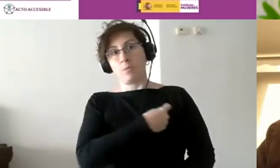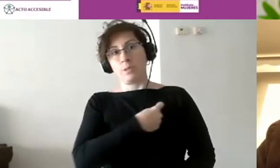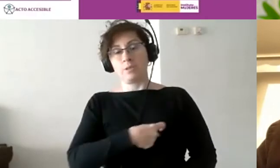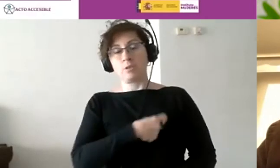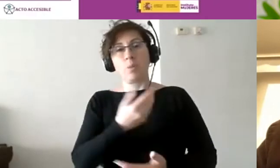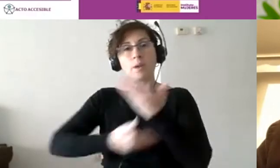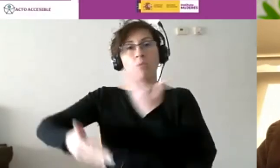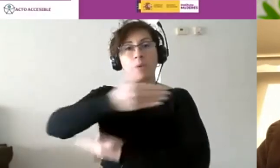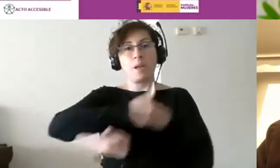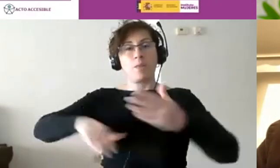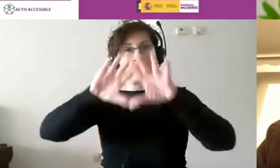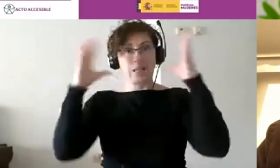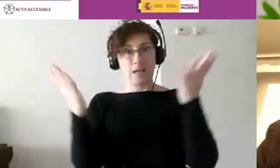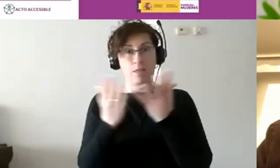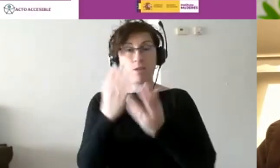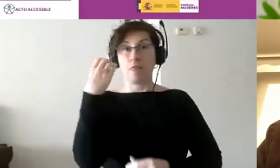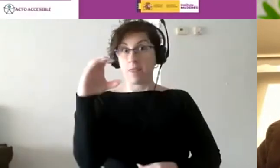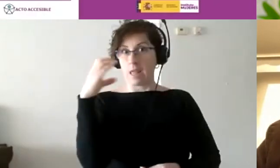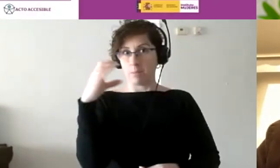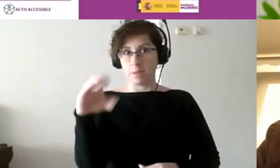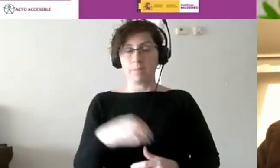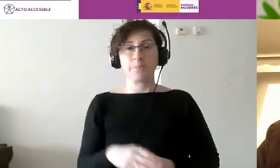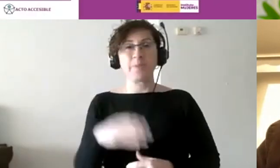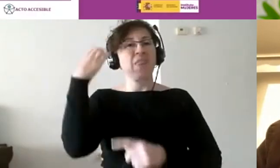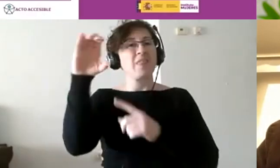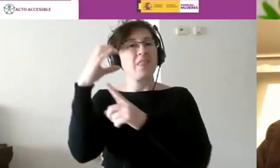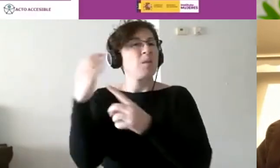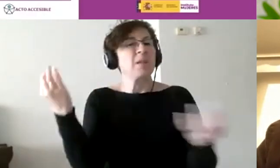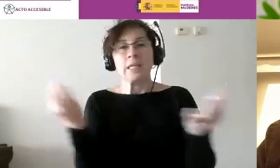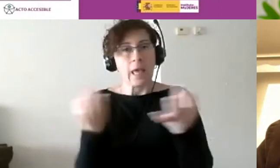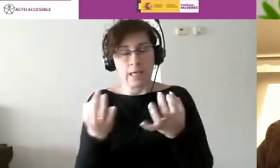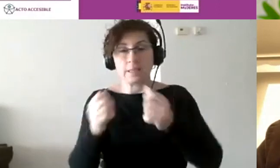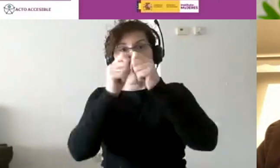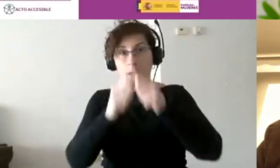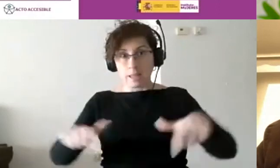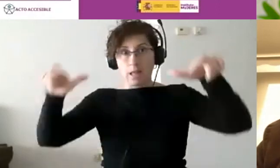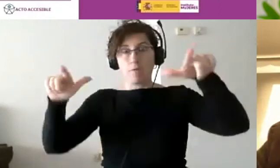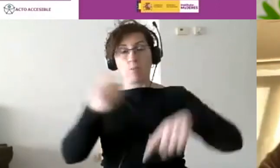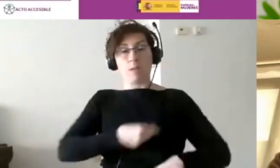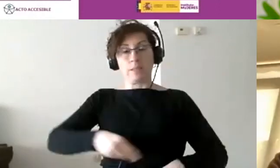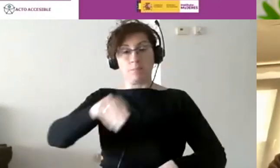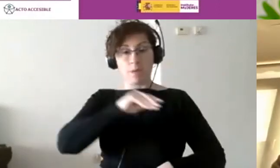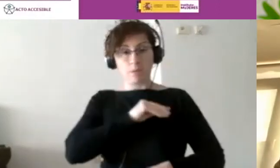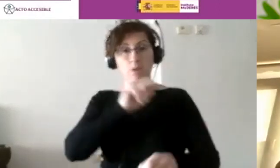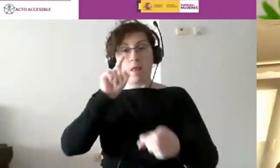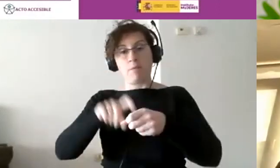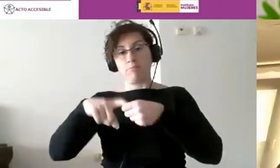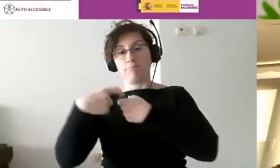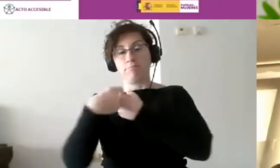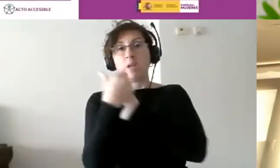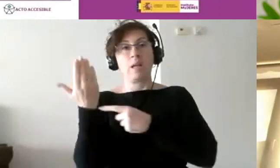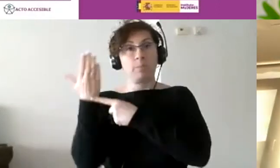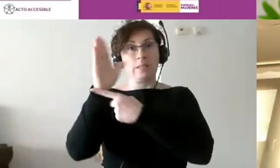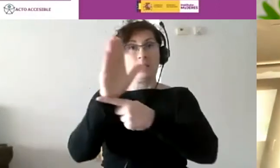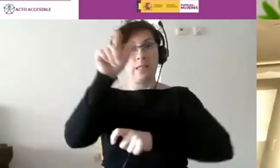of the Commission of International Cooperation of CERMI, which is the platform, the Spanish platform,